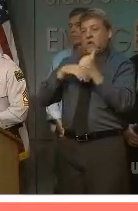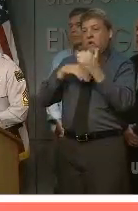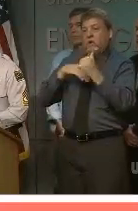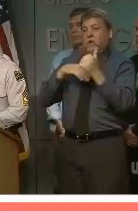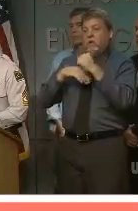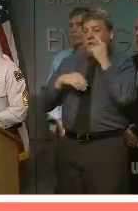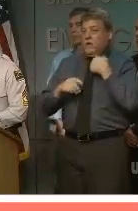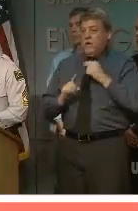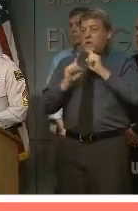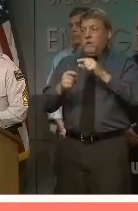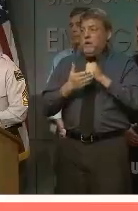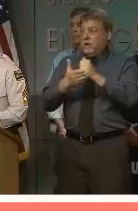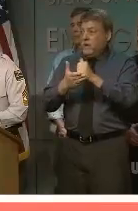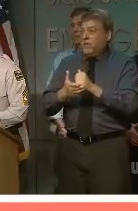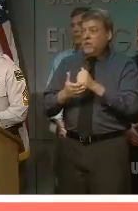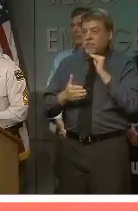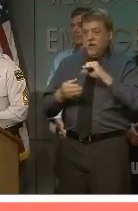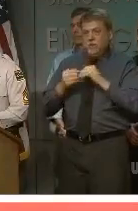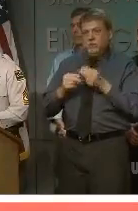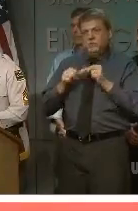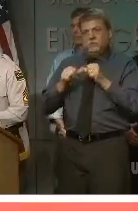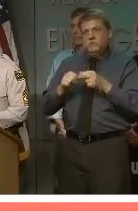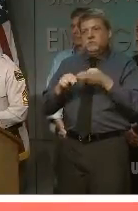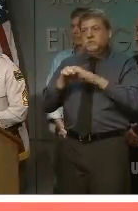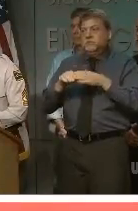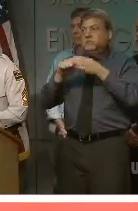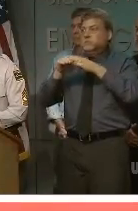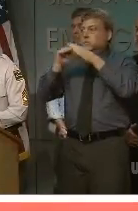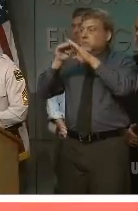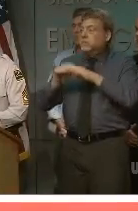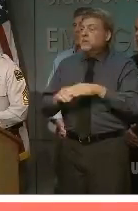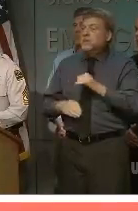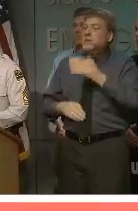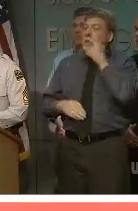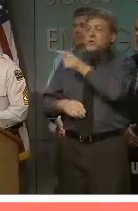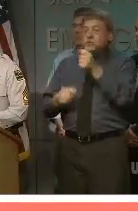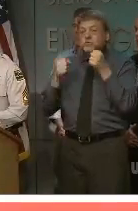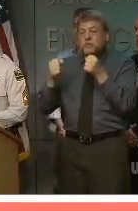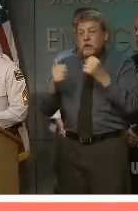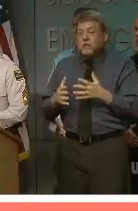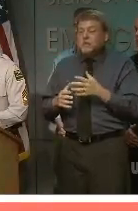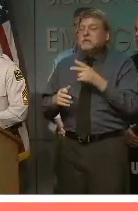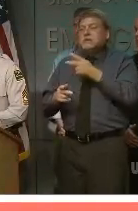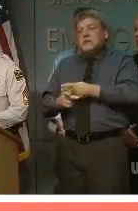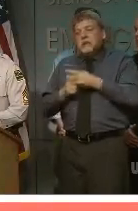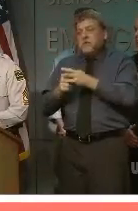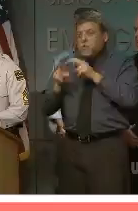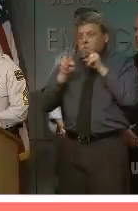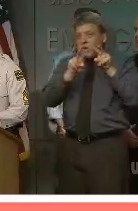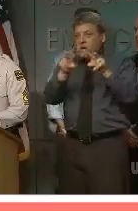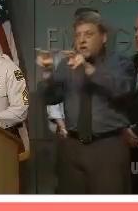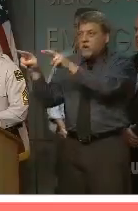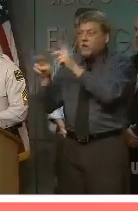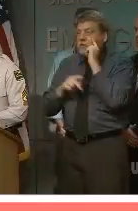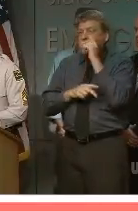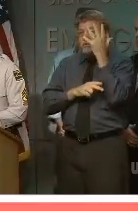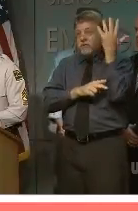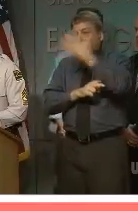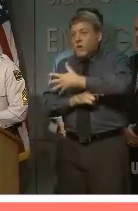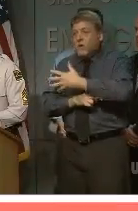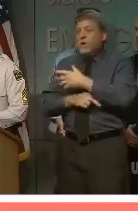continues to climb. Motorists are encouraged to be cognizant of downed trees and power lines in the affected areas